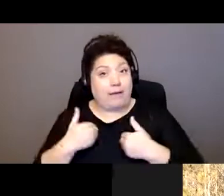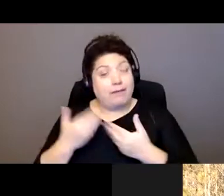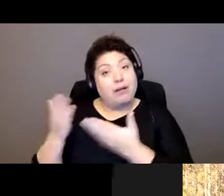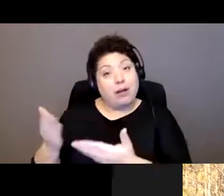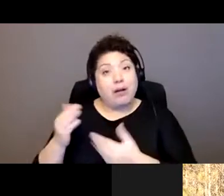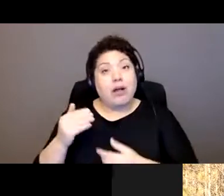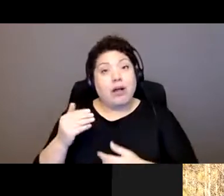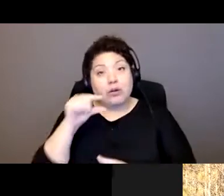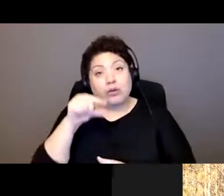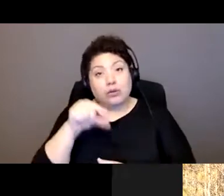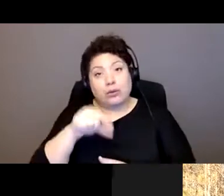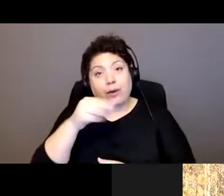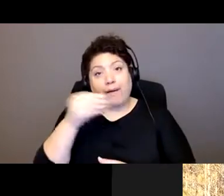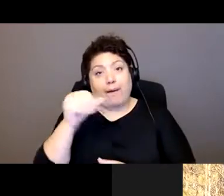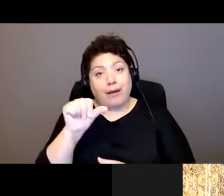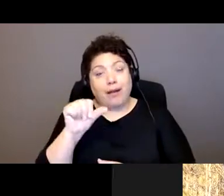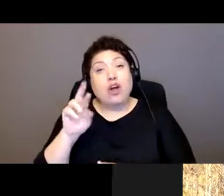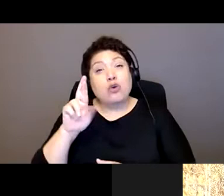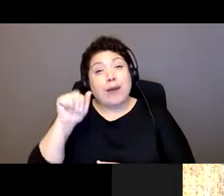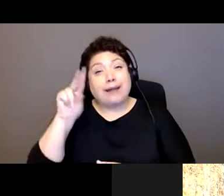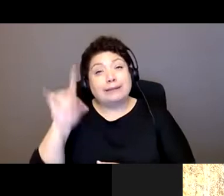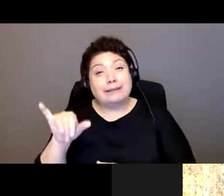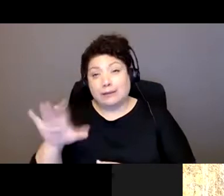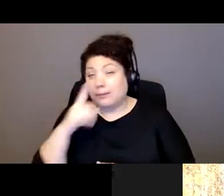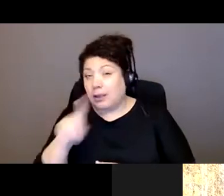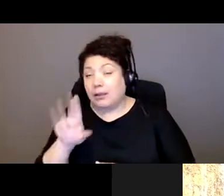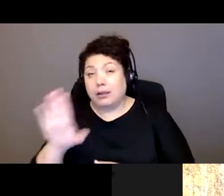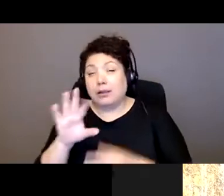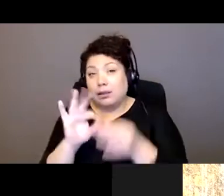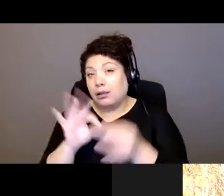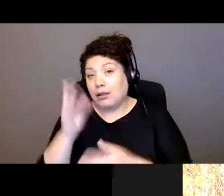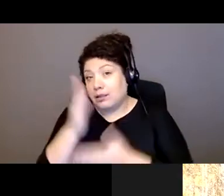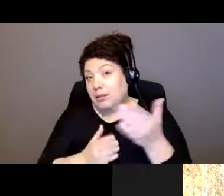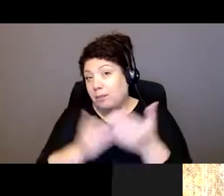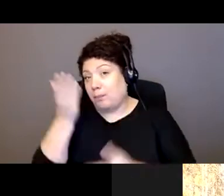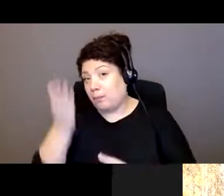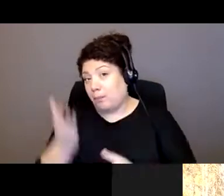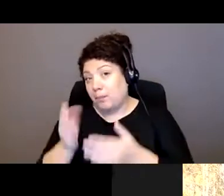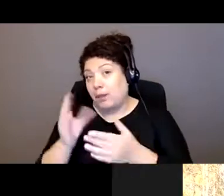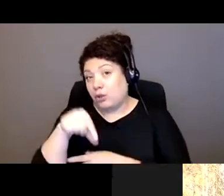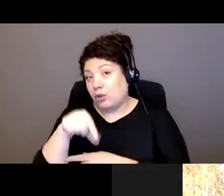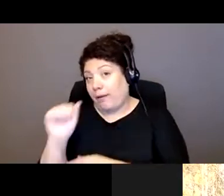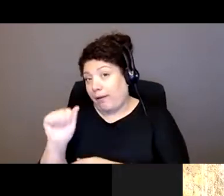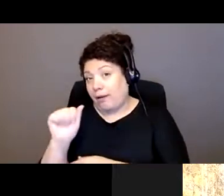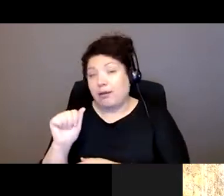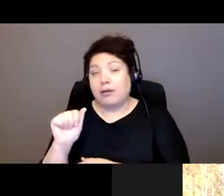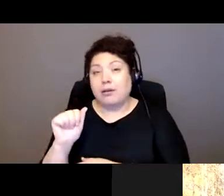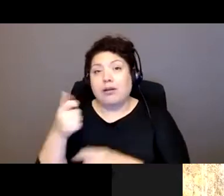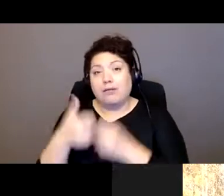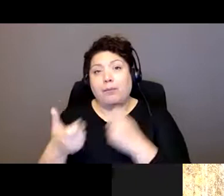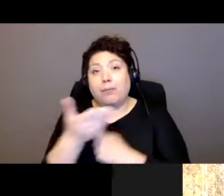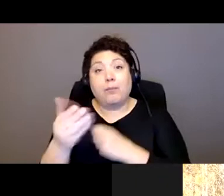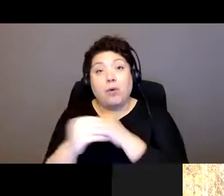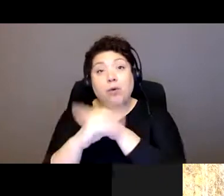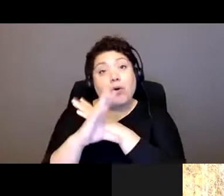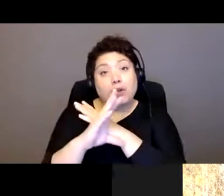Randy. Randy, would you mind summarizing or even reading out some of those beautiful comments and also asking some questions from the audience